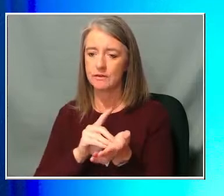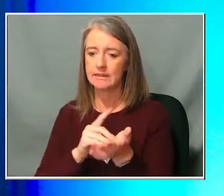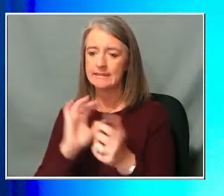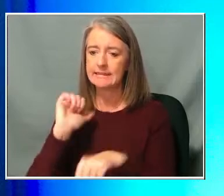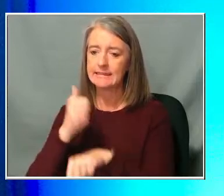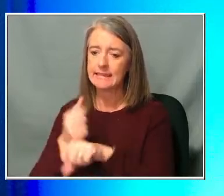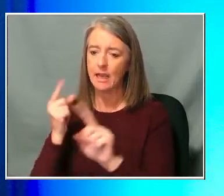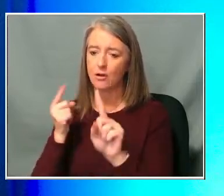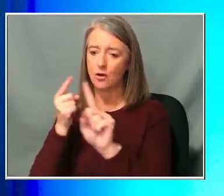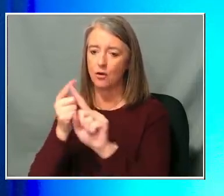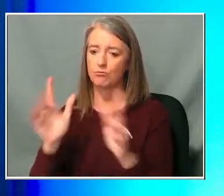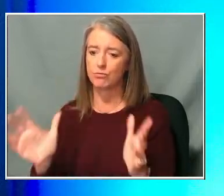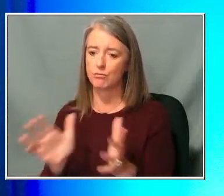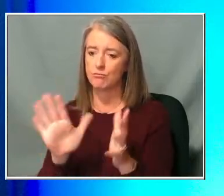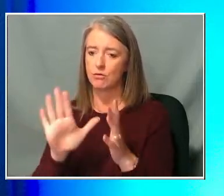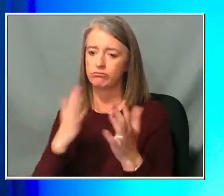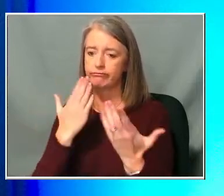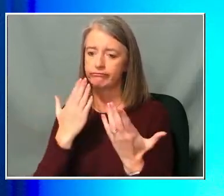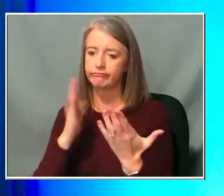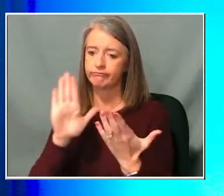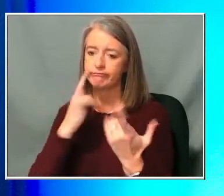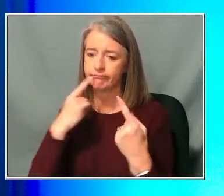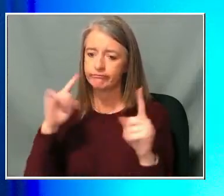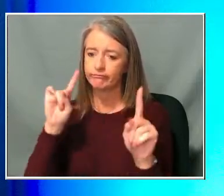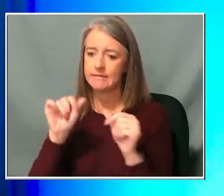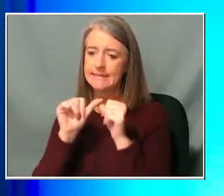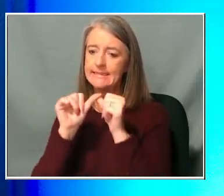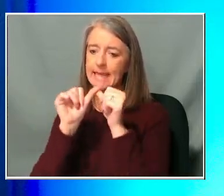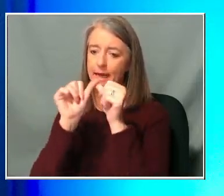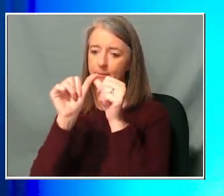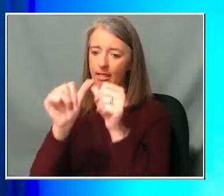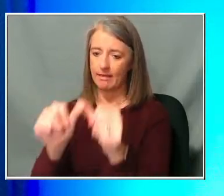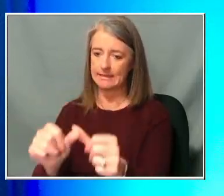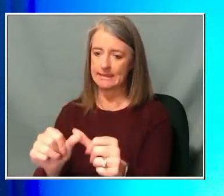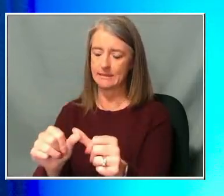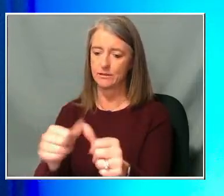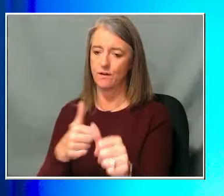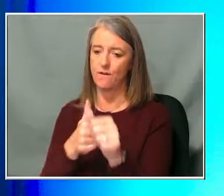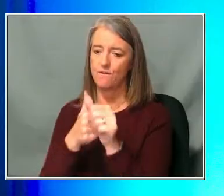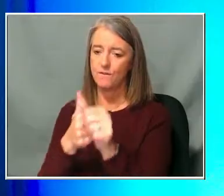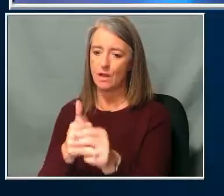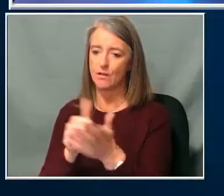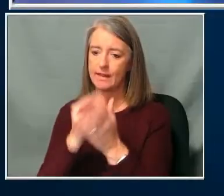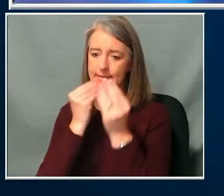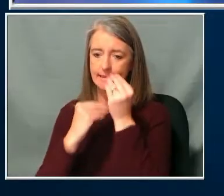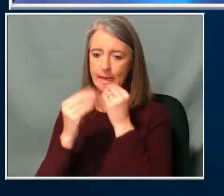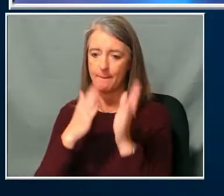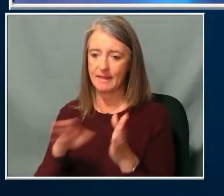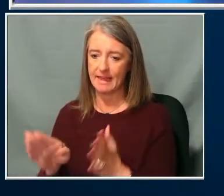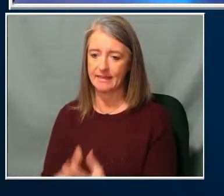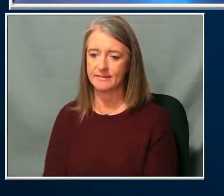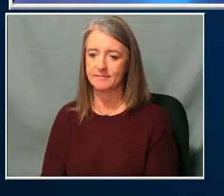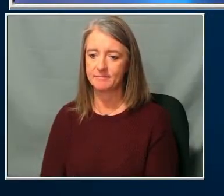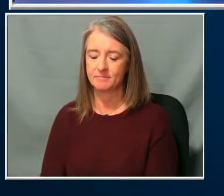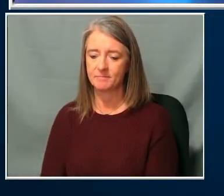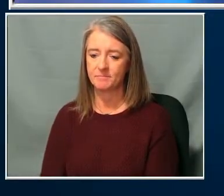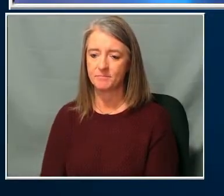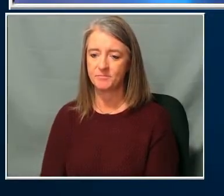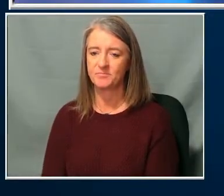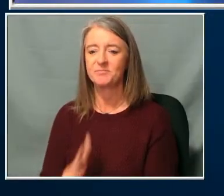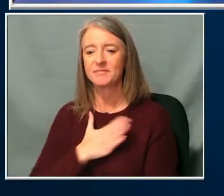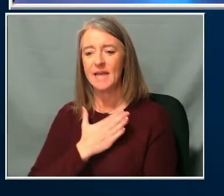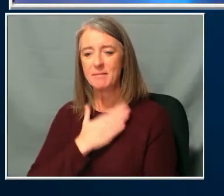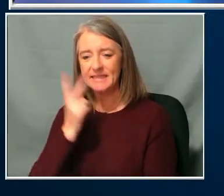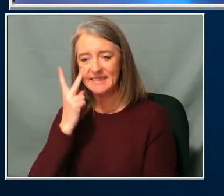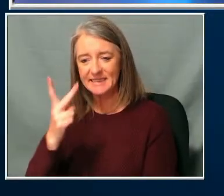promote your success, and more importantly, sustainability to follow the diet plan. Patty, always great to see you. Thank you